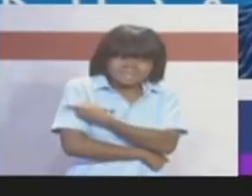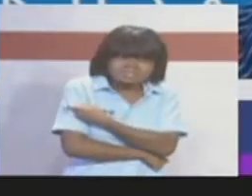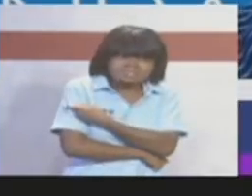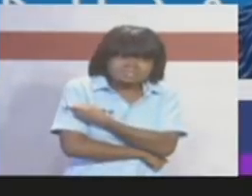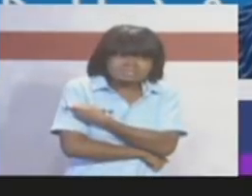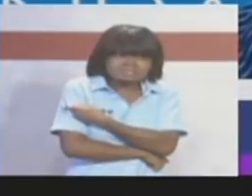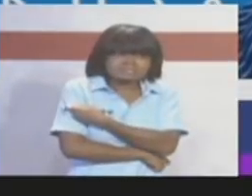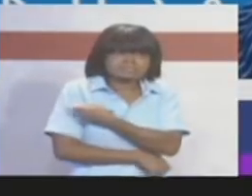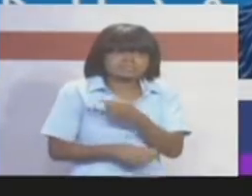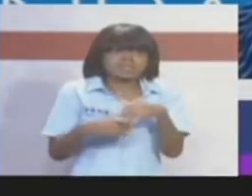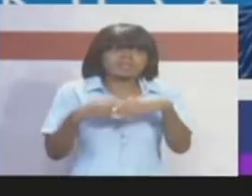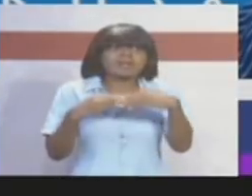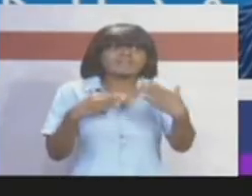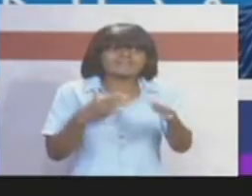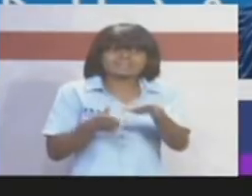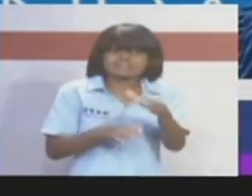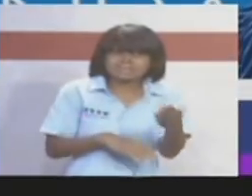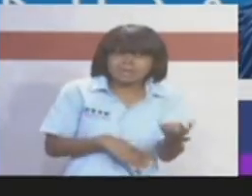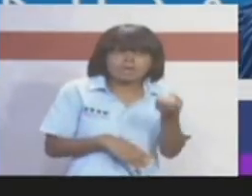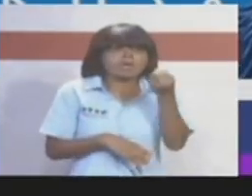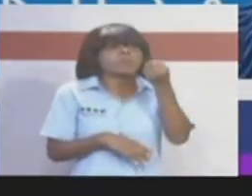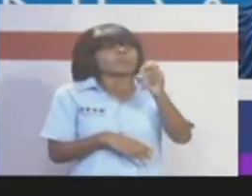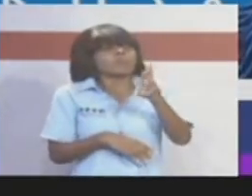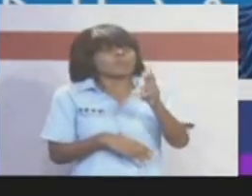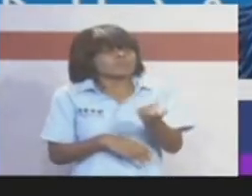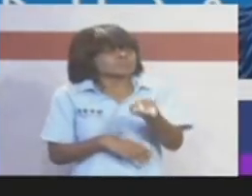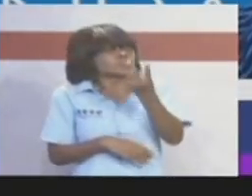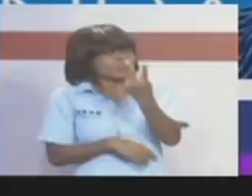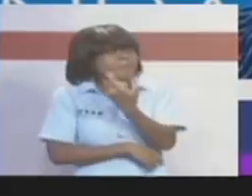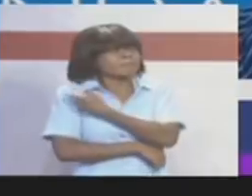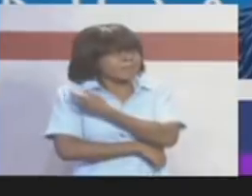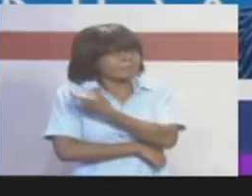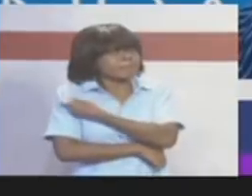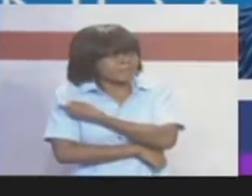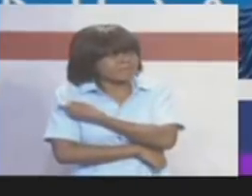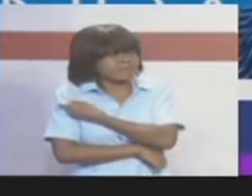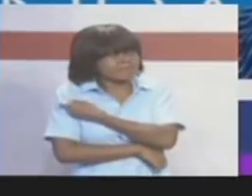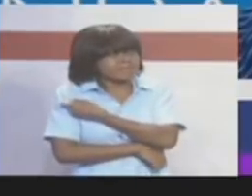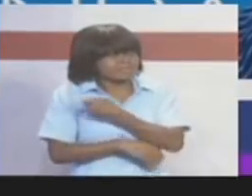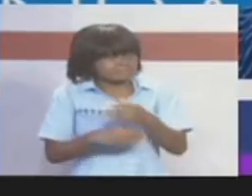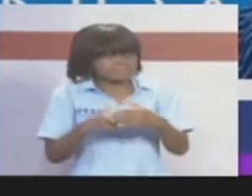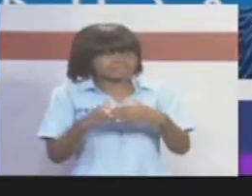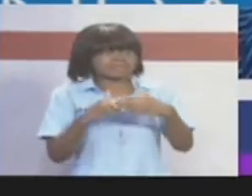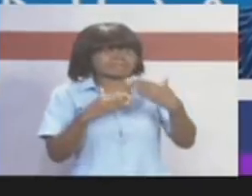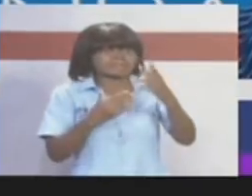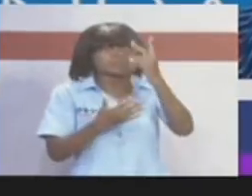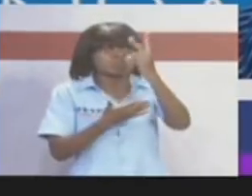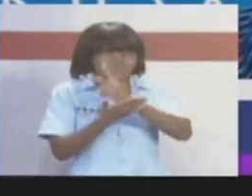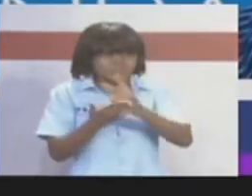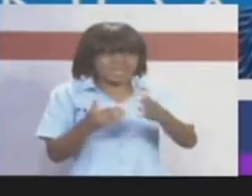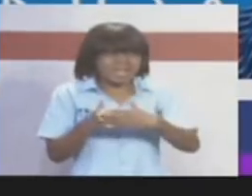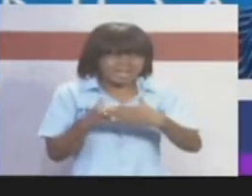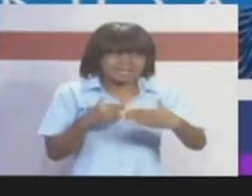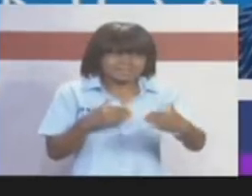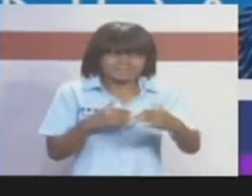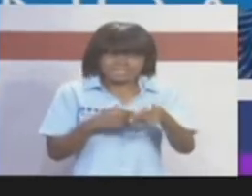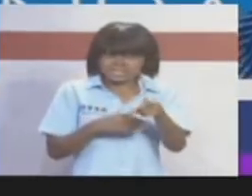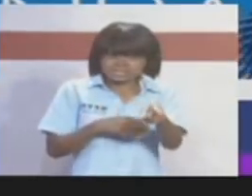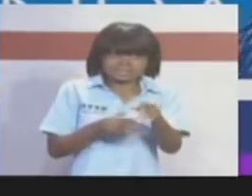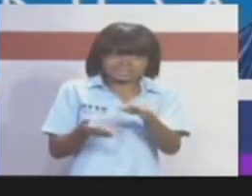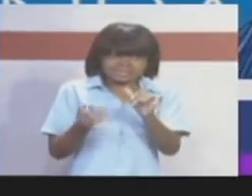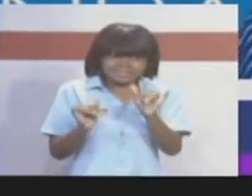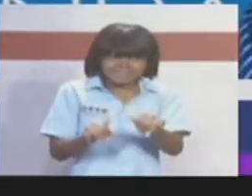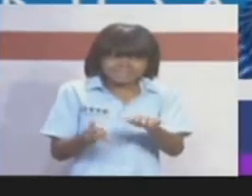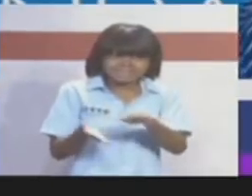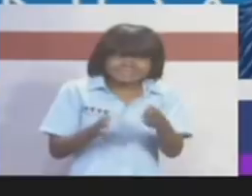contracted it after the 2 weeks or within the 2 weeks of the second vaccine? I don't know if you get a second breakdown of that. And